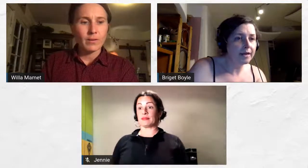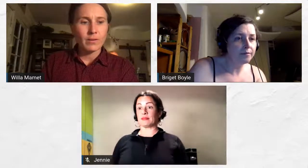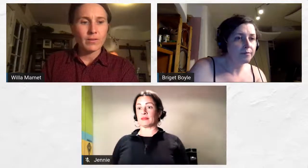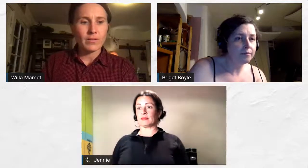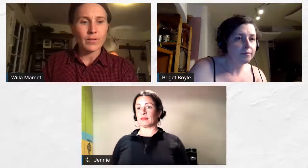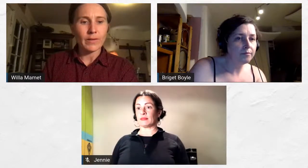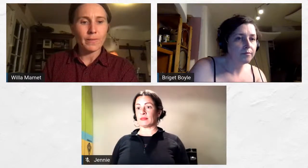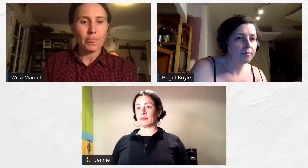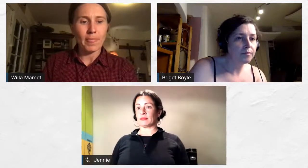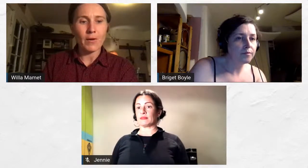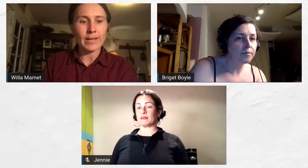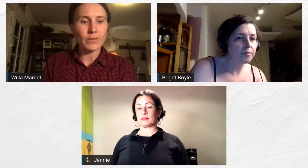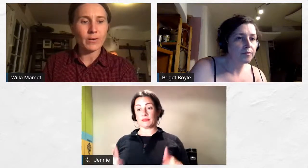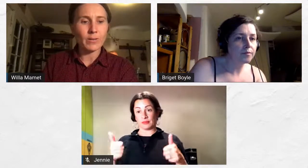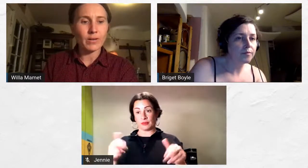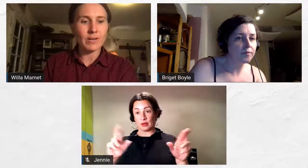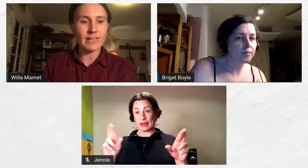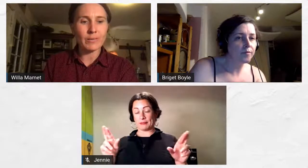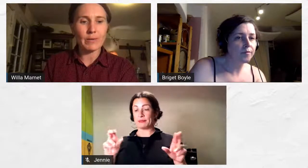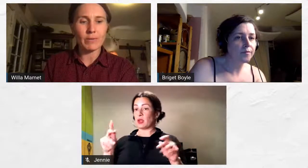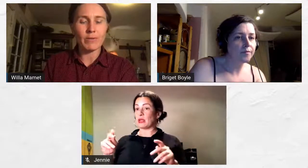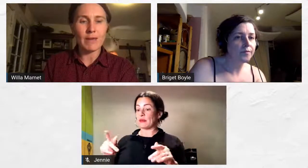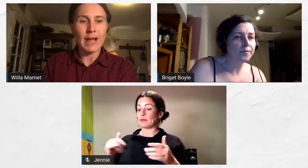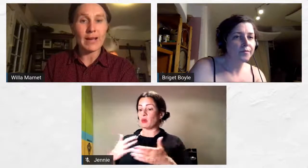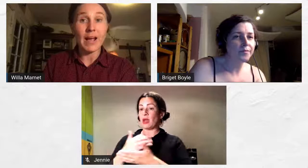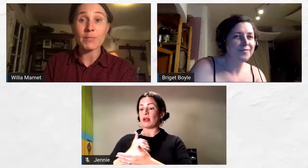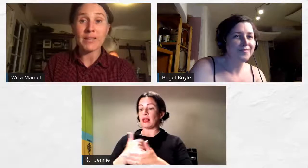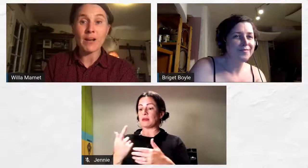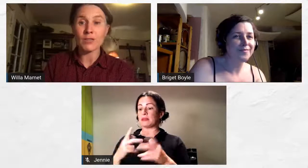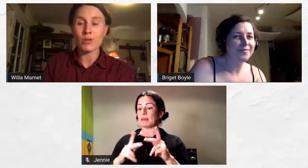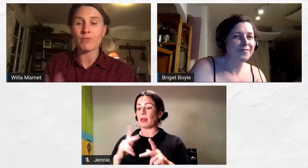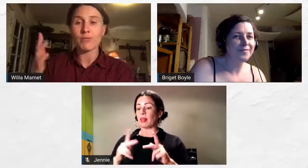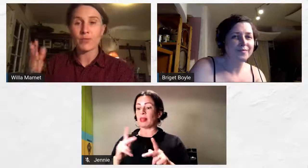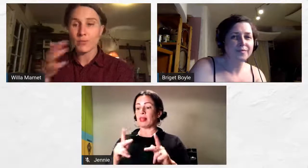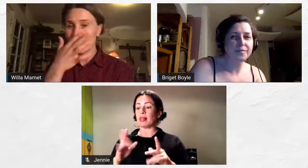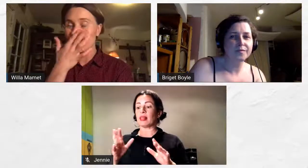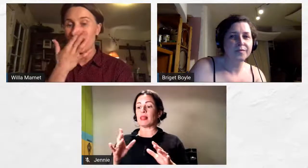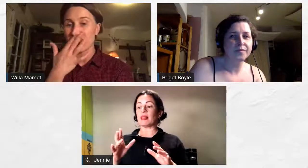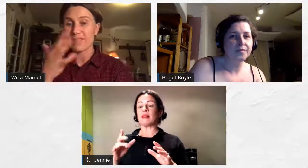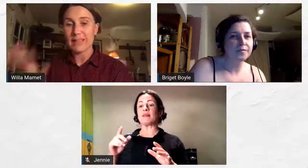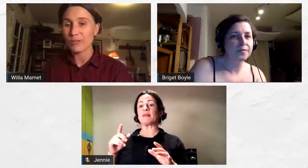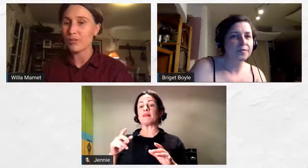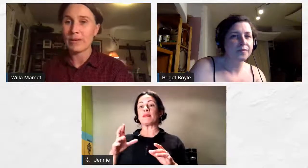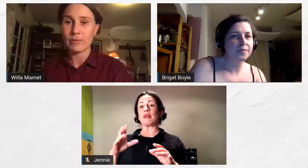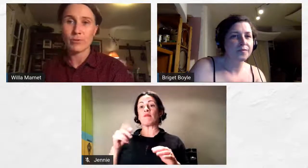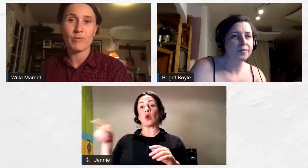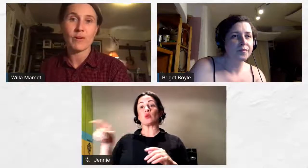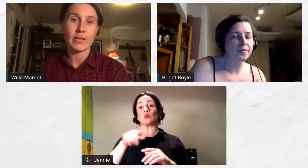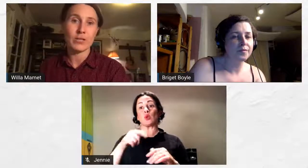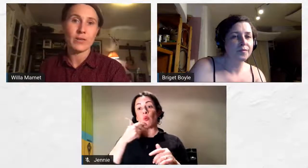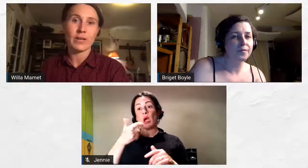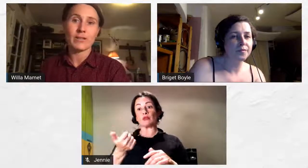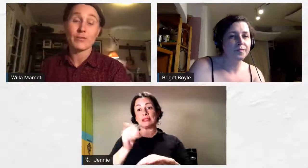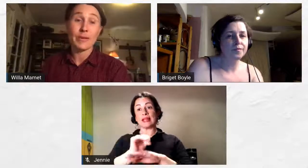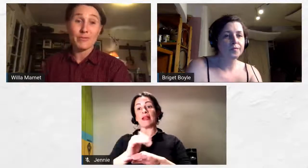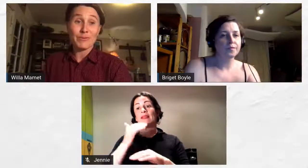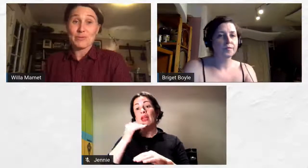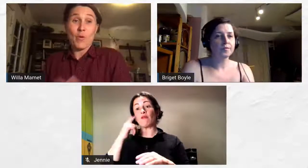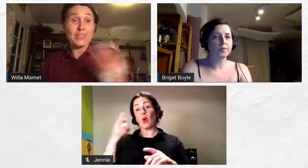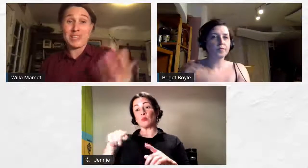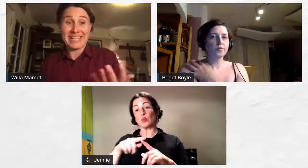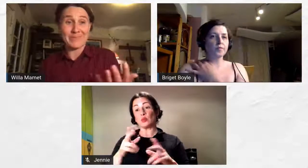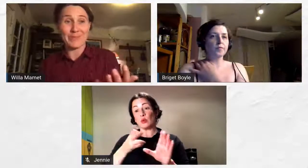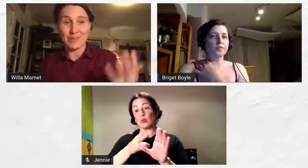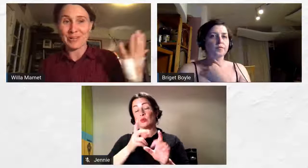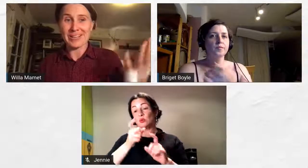Oh, great. Sweet. Okay, so we're collecting people. Rad. I will say also, for those of you watching, thank you. So many of you have already donated. So many of you